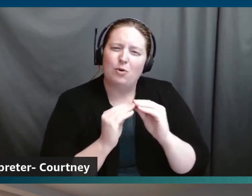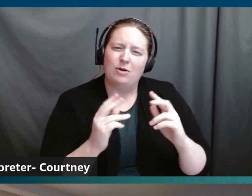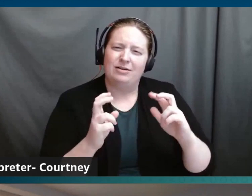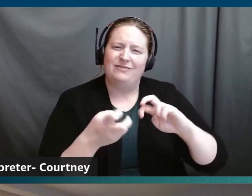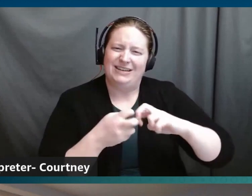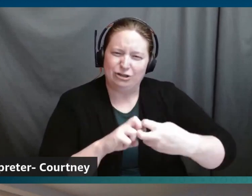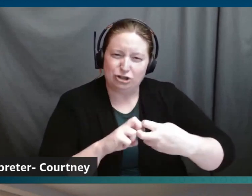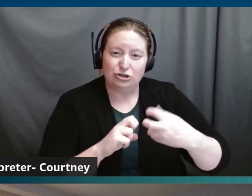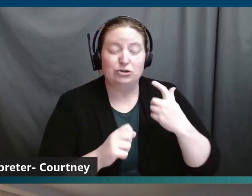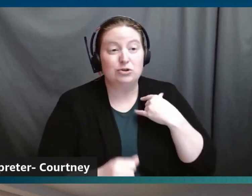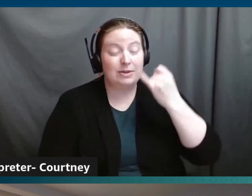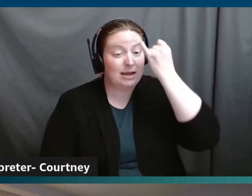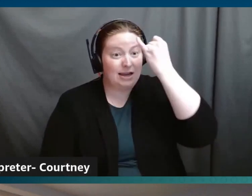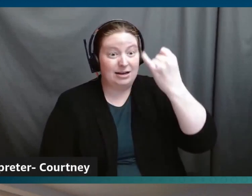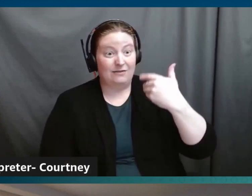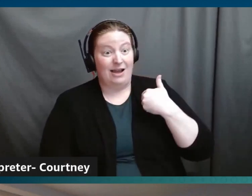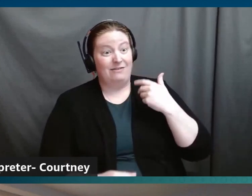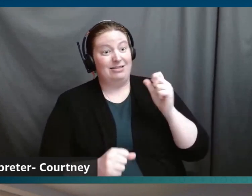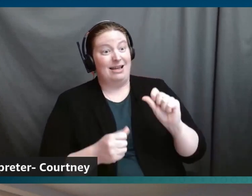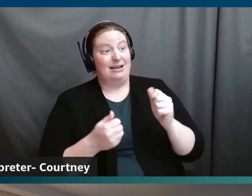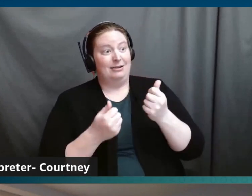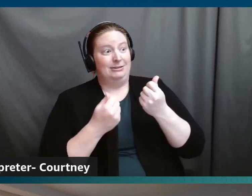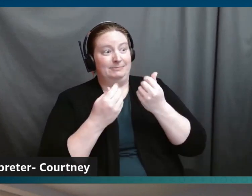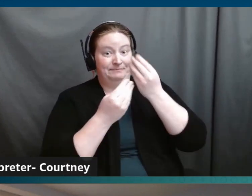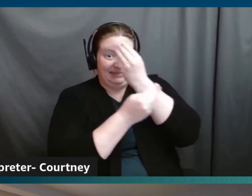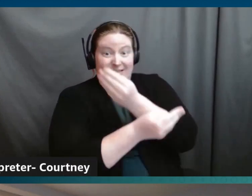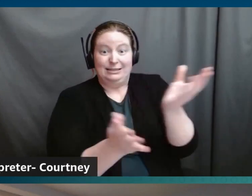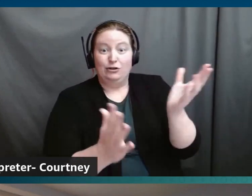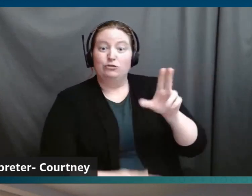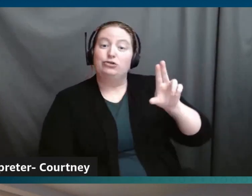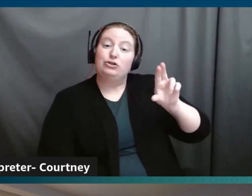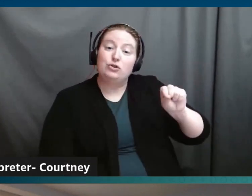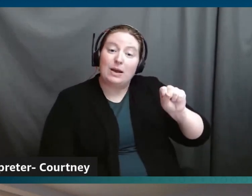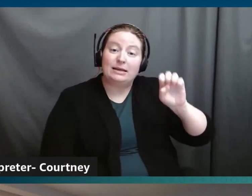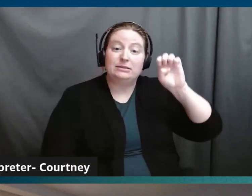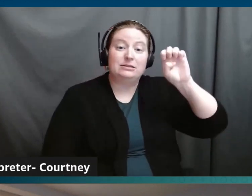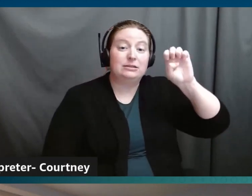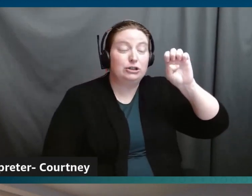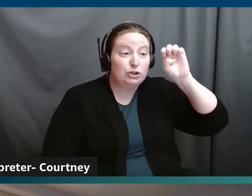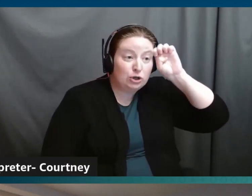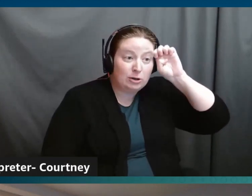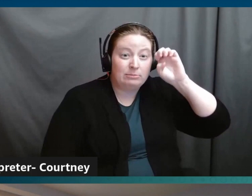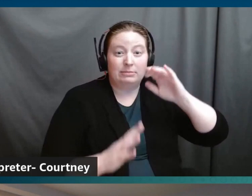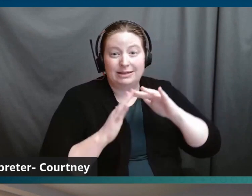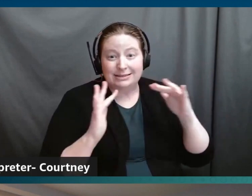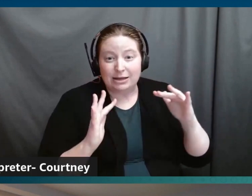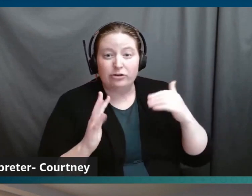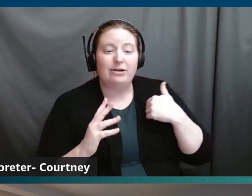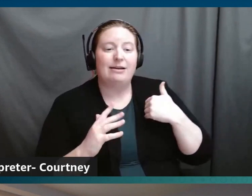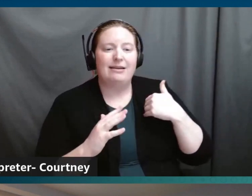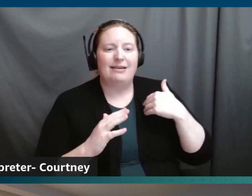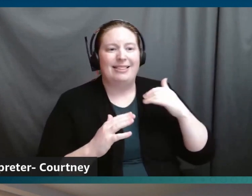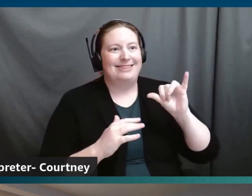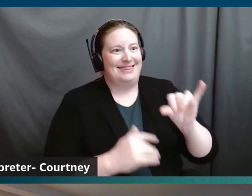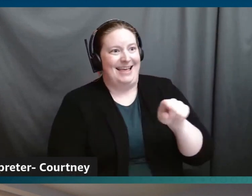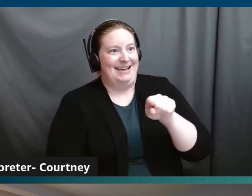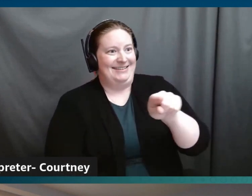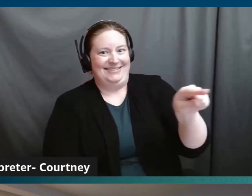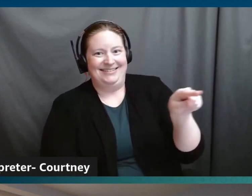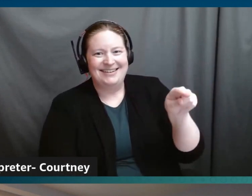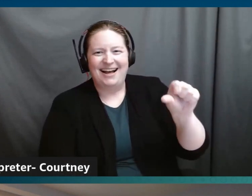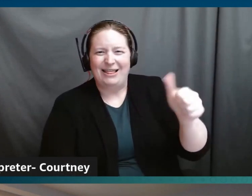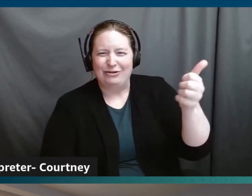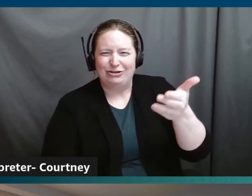those disclosures in the US and in Europe, et cetera, is for bringing the externalities inside of